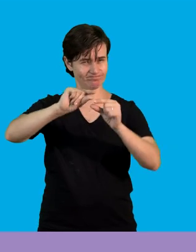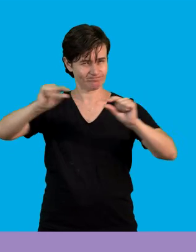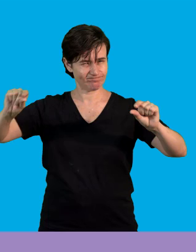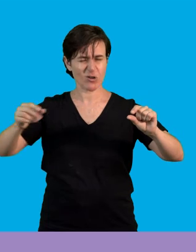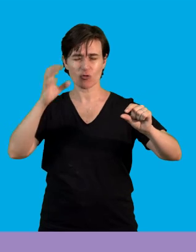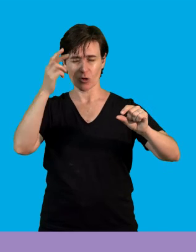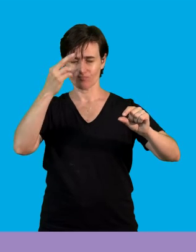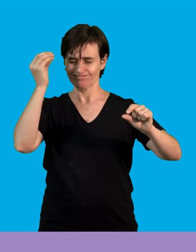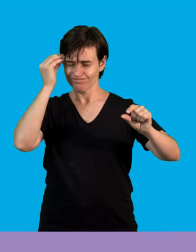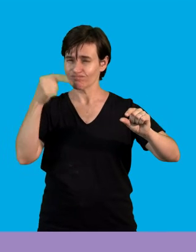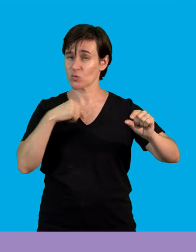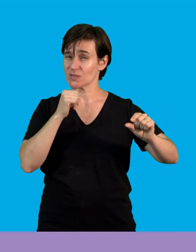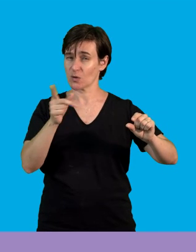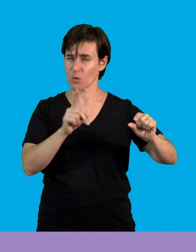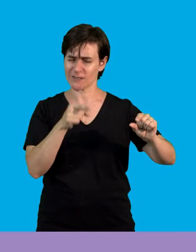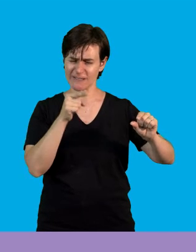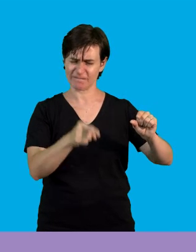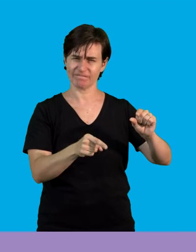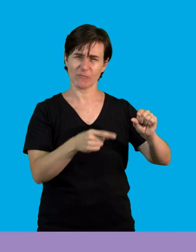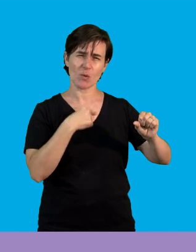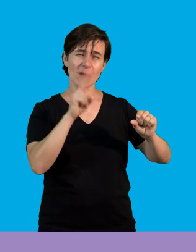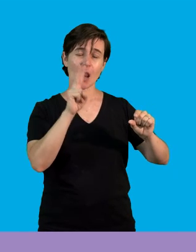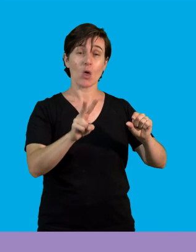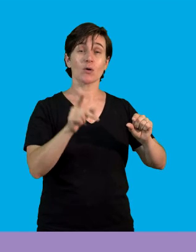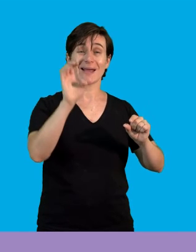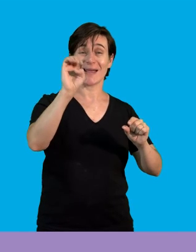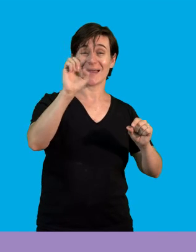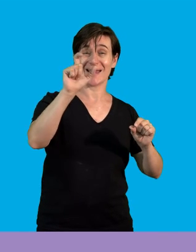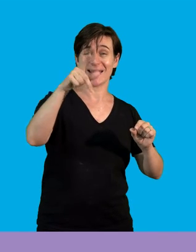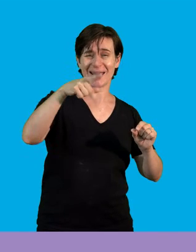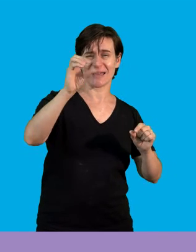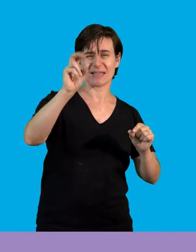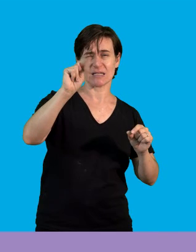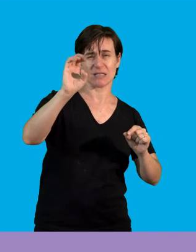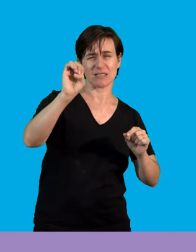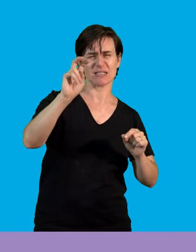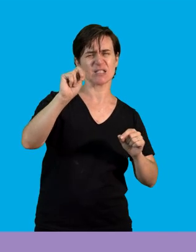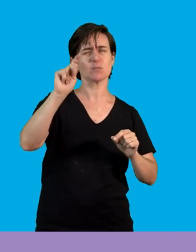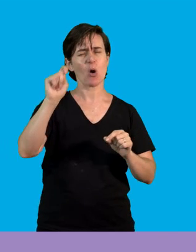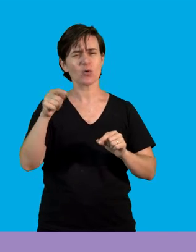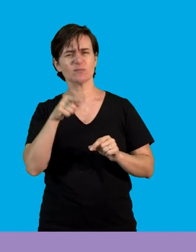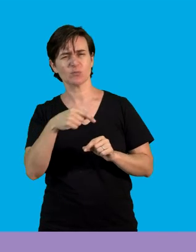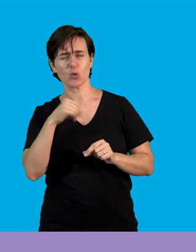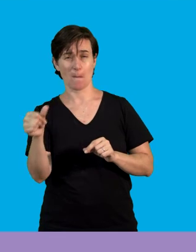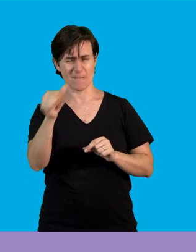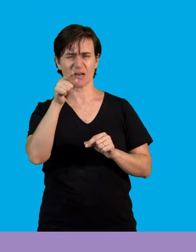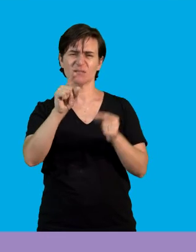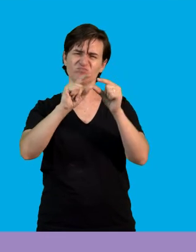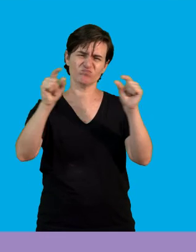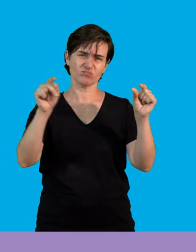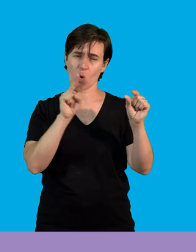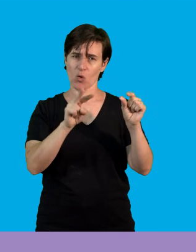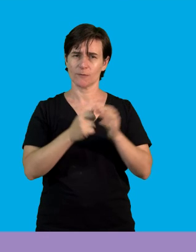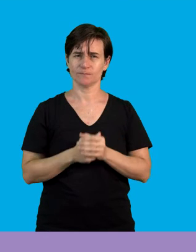we said we consider the exponents in the expression. Let's go back to the expression. The first